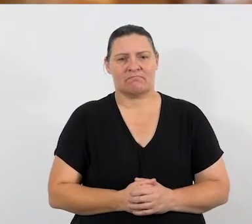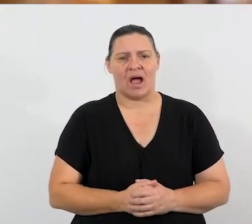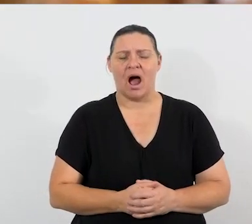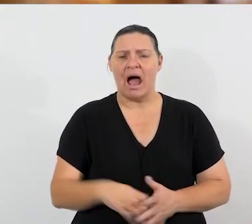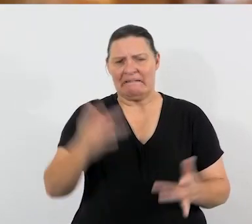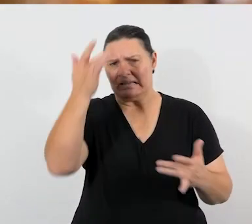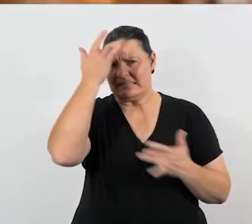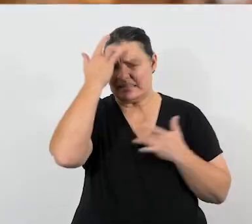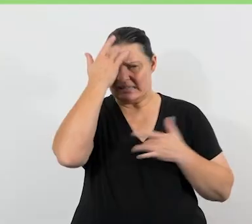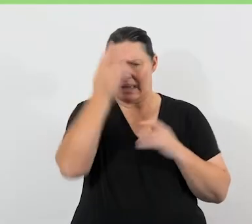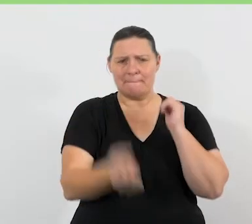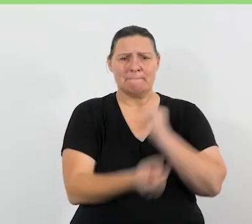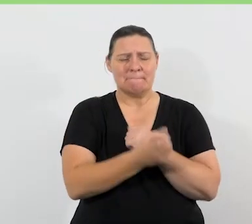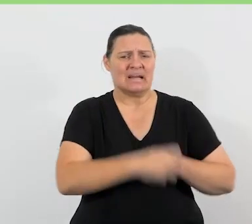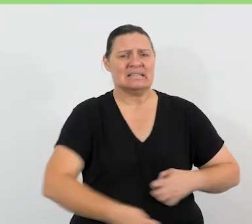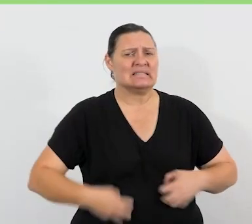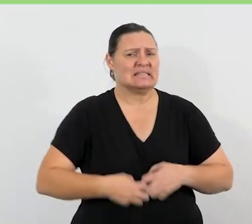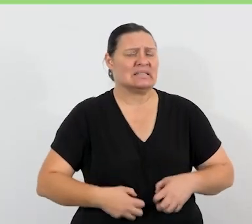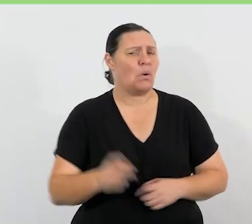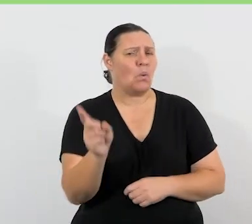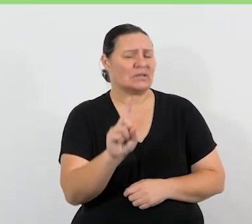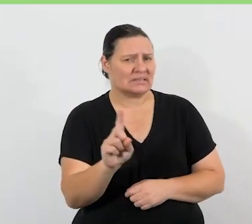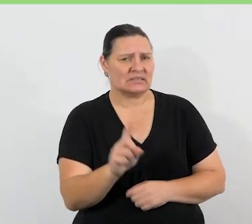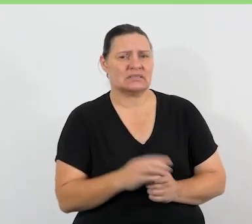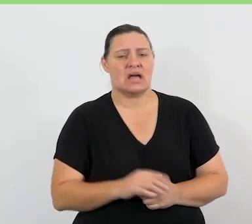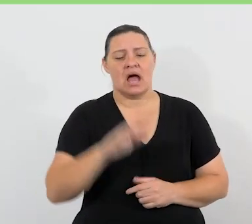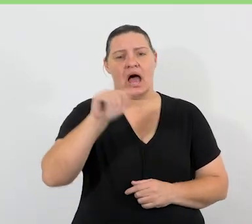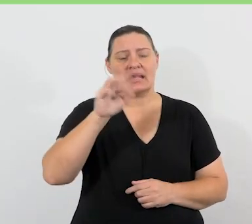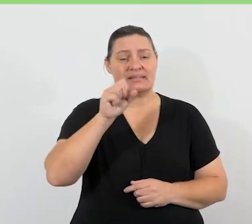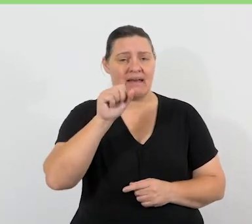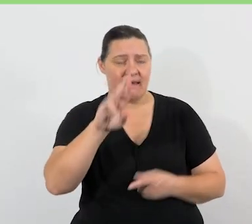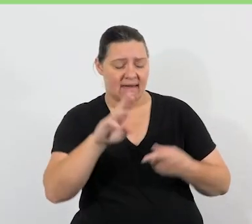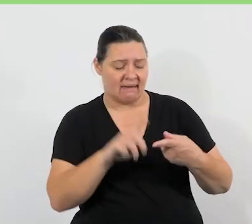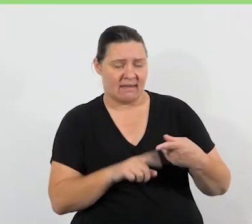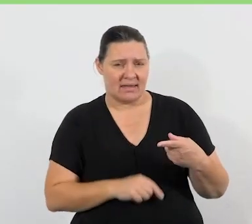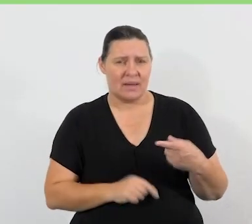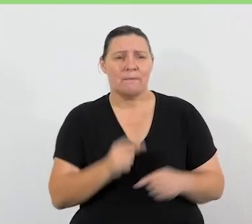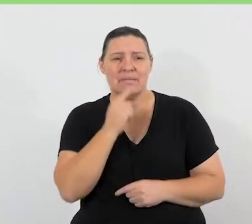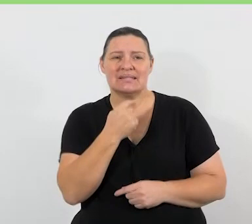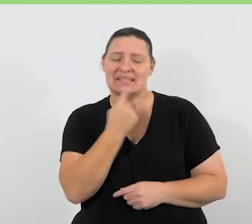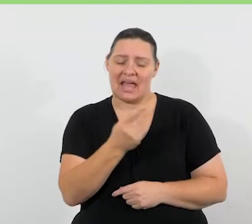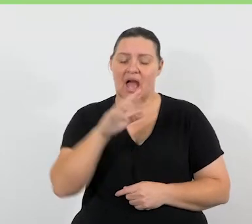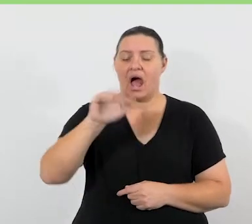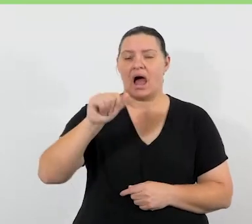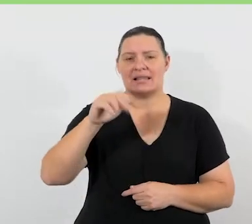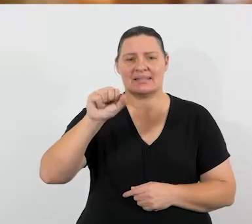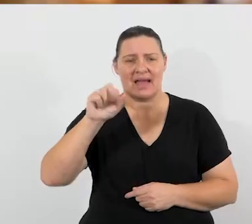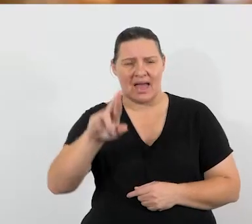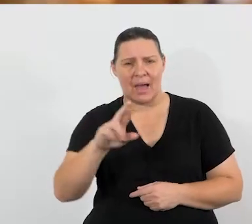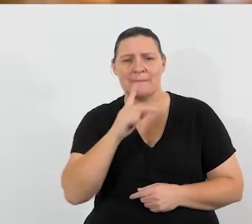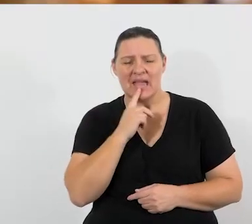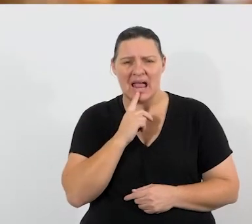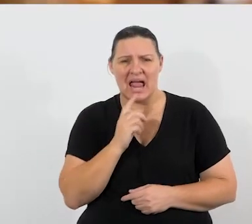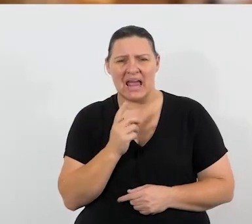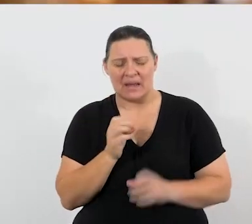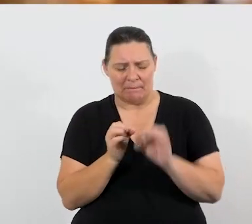Common diseases of the digestive system include ulcers. So when we are speaking about ulcers, these are